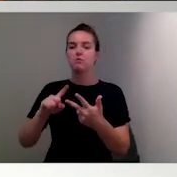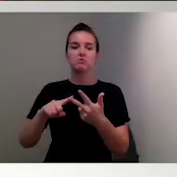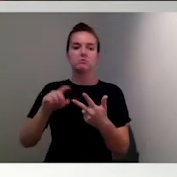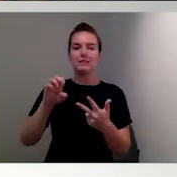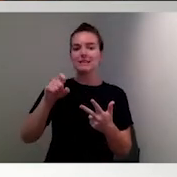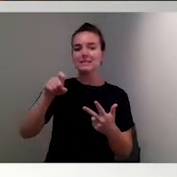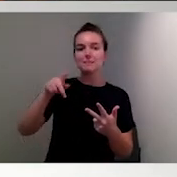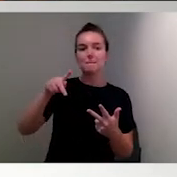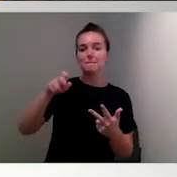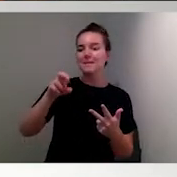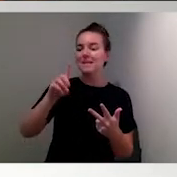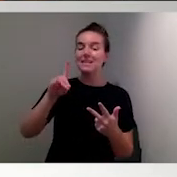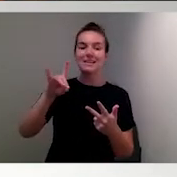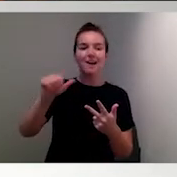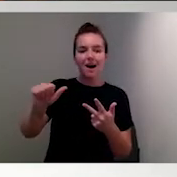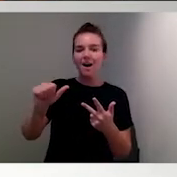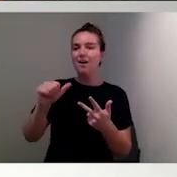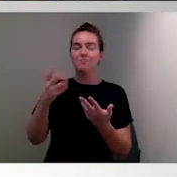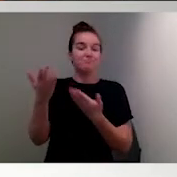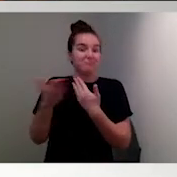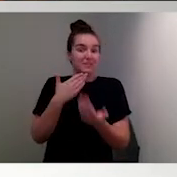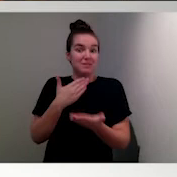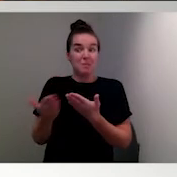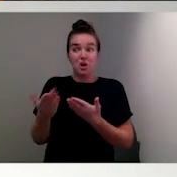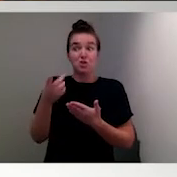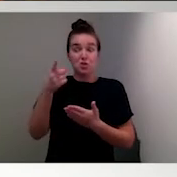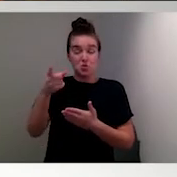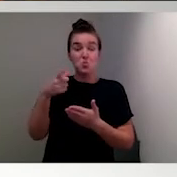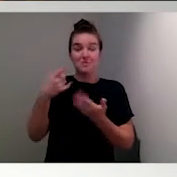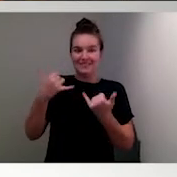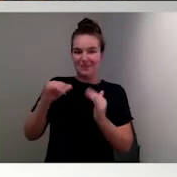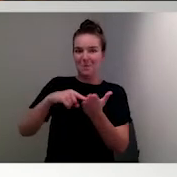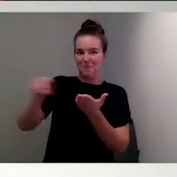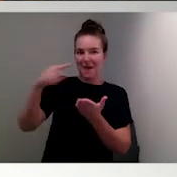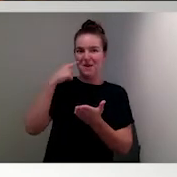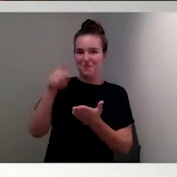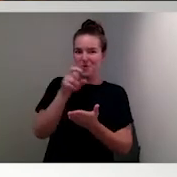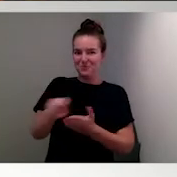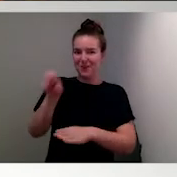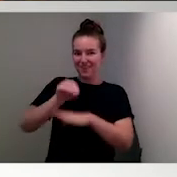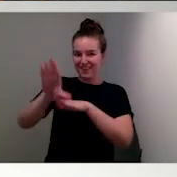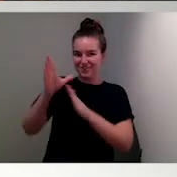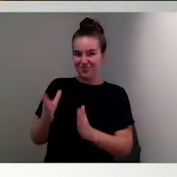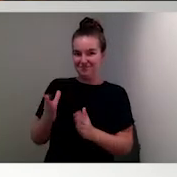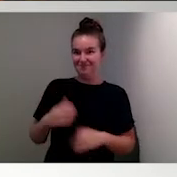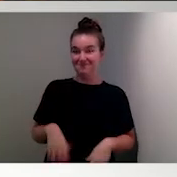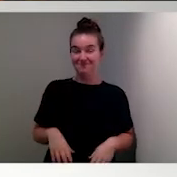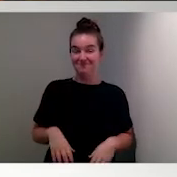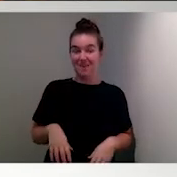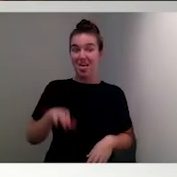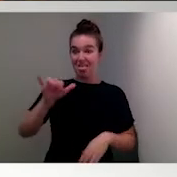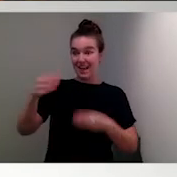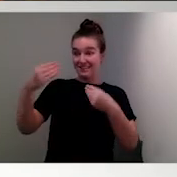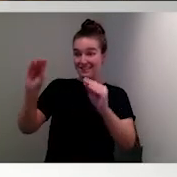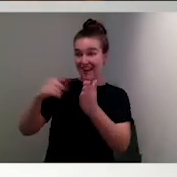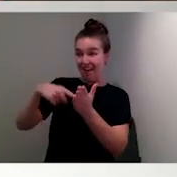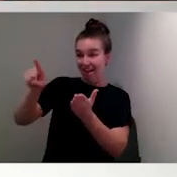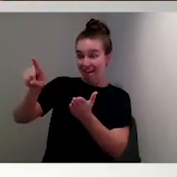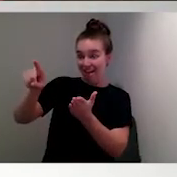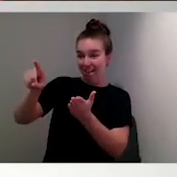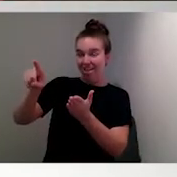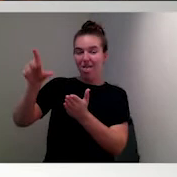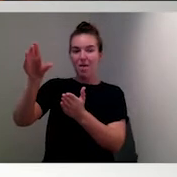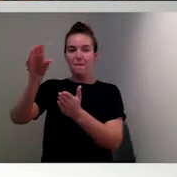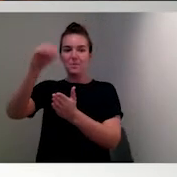travel agent commission whether you use one or not. They have a percentage of that sale set aside for a travel